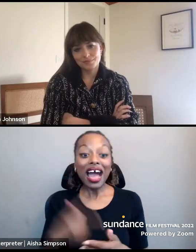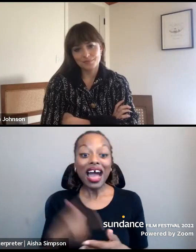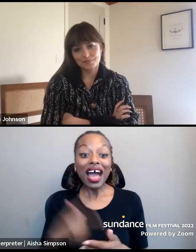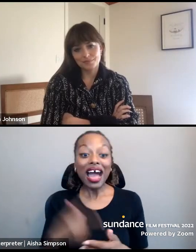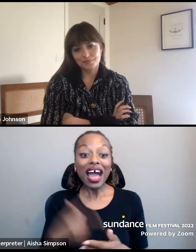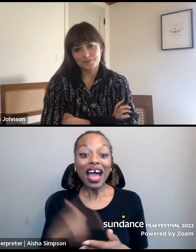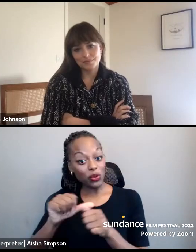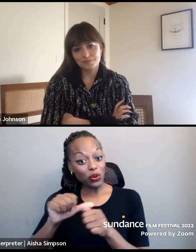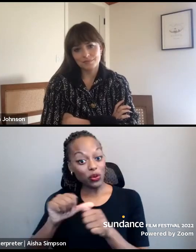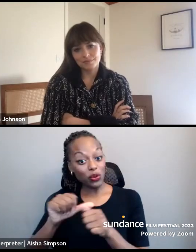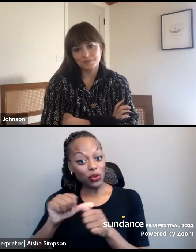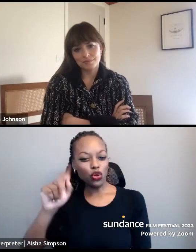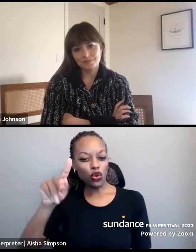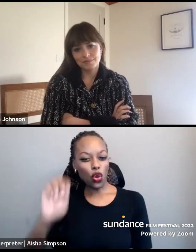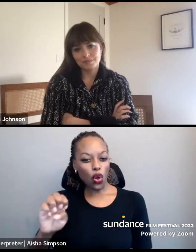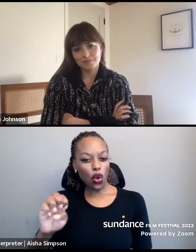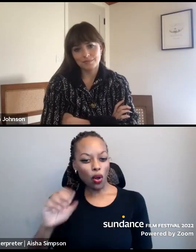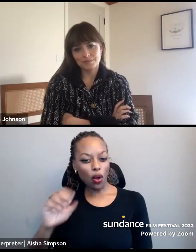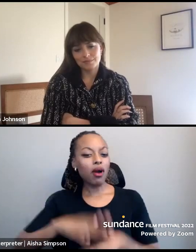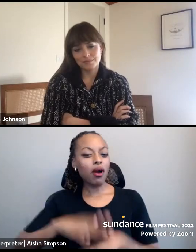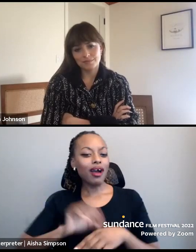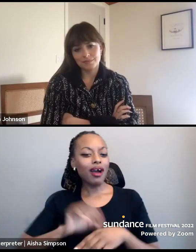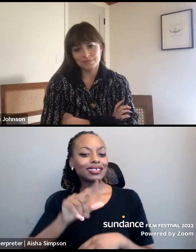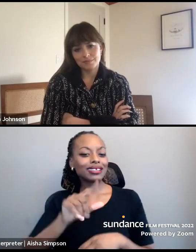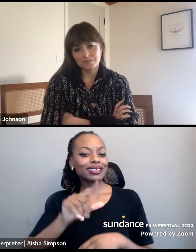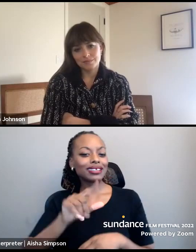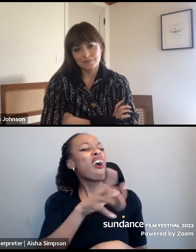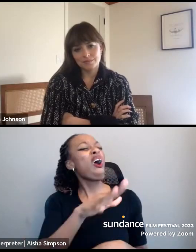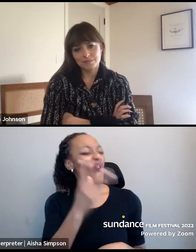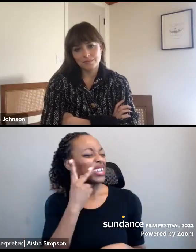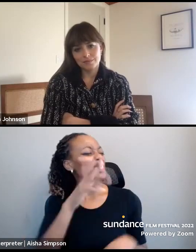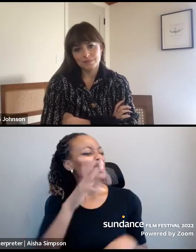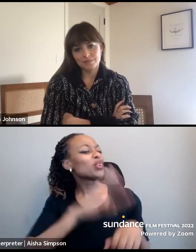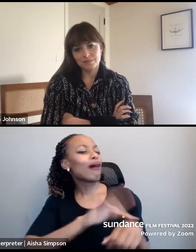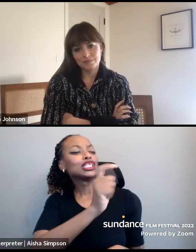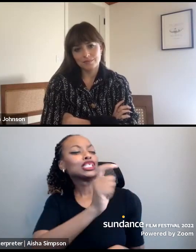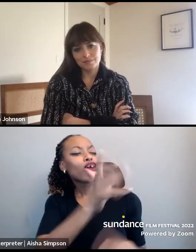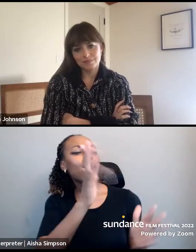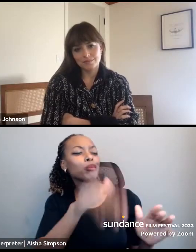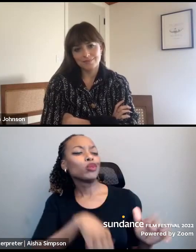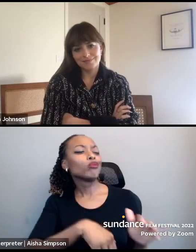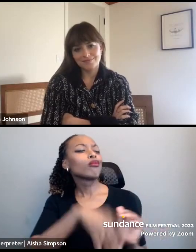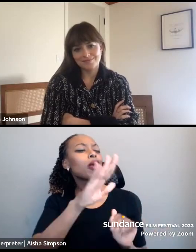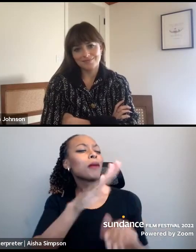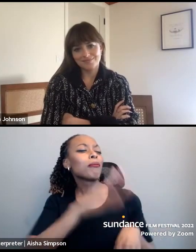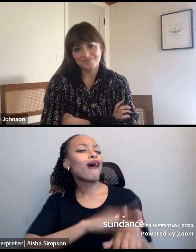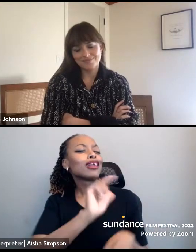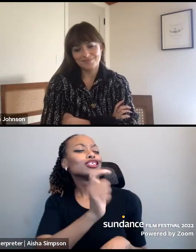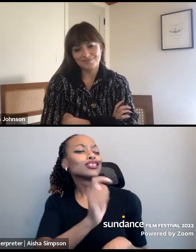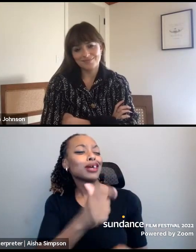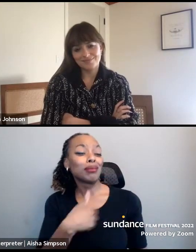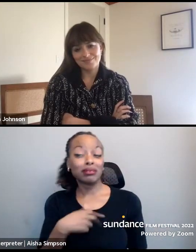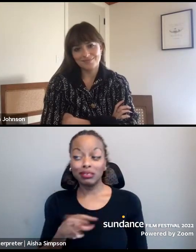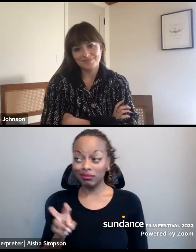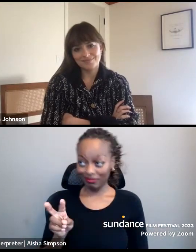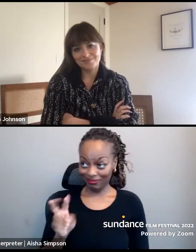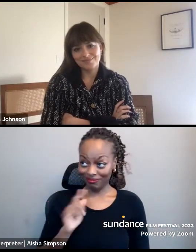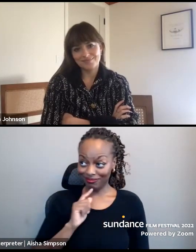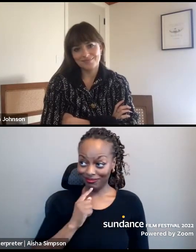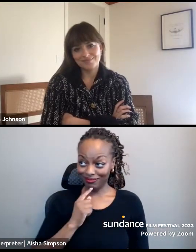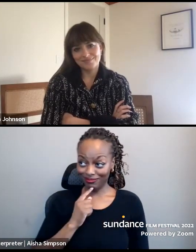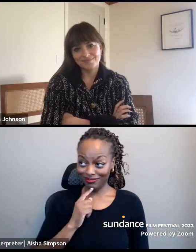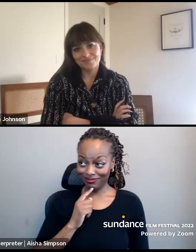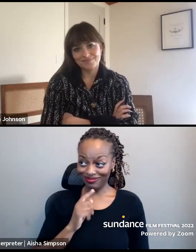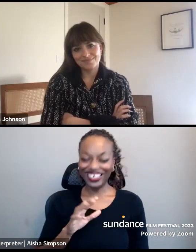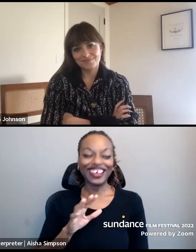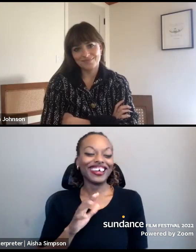Someone on the set was like, "Oh, I see your Instagram. Like you're just another Instagram kid," and I'm like, "Really, love?" Like, no, ma'am,